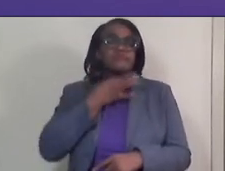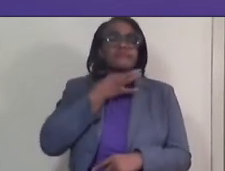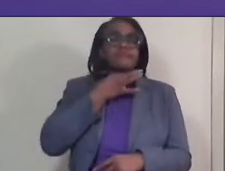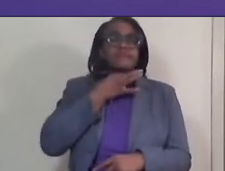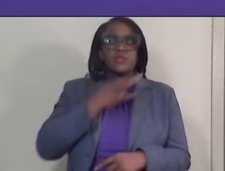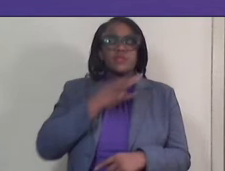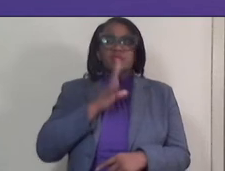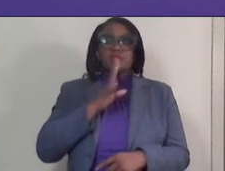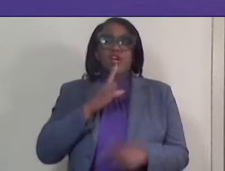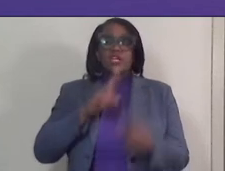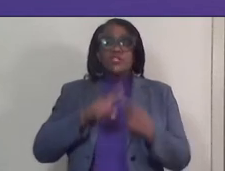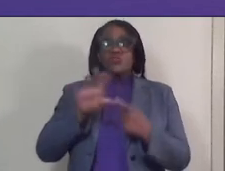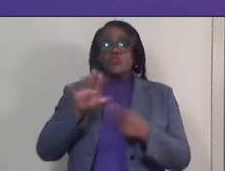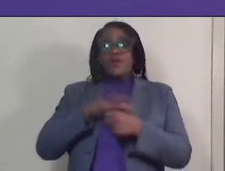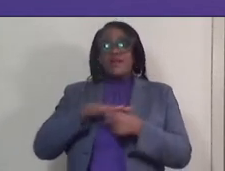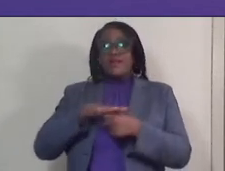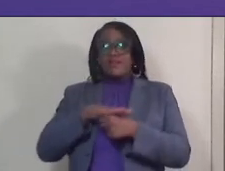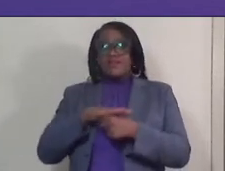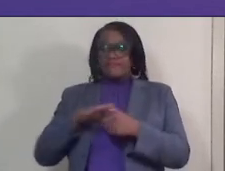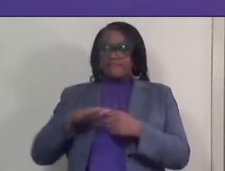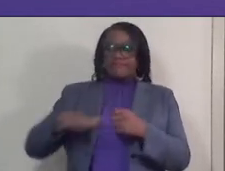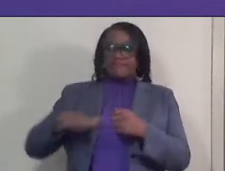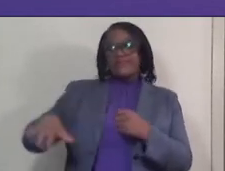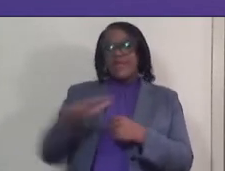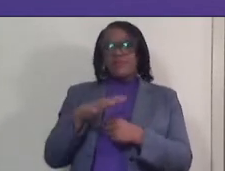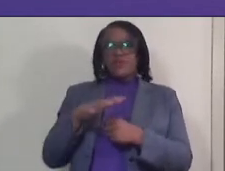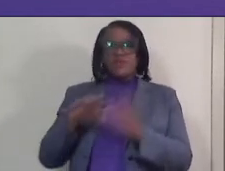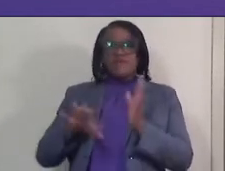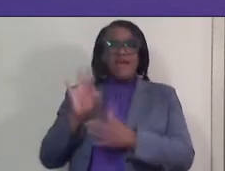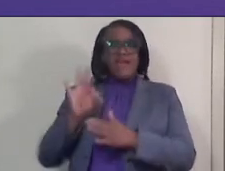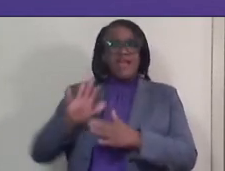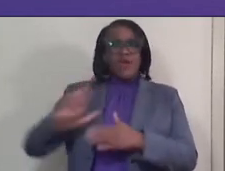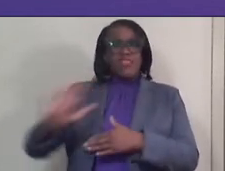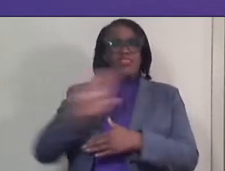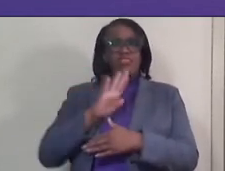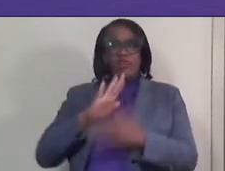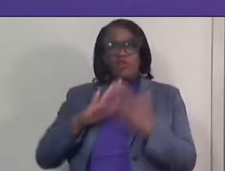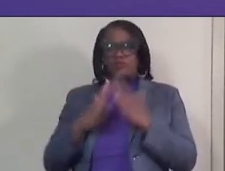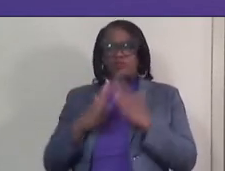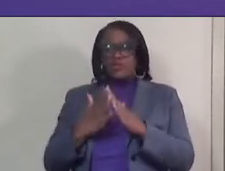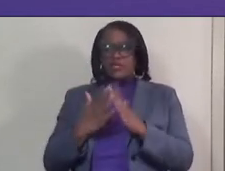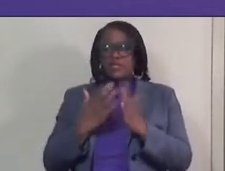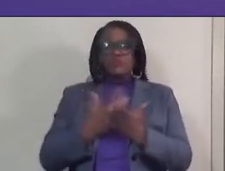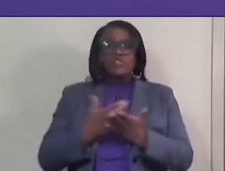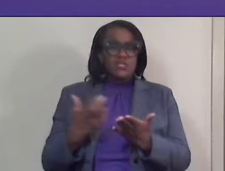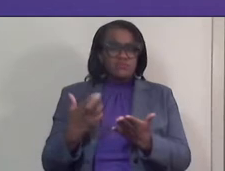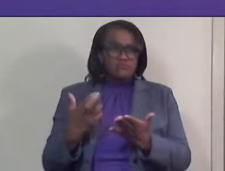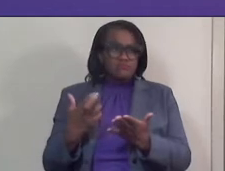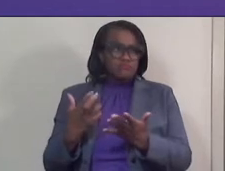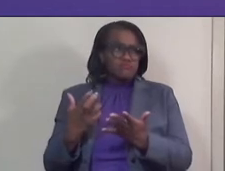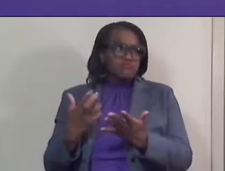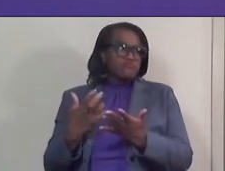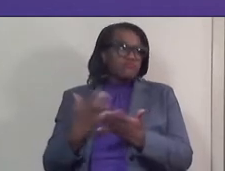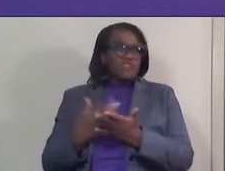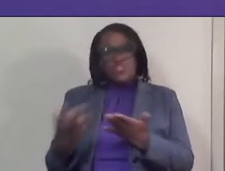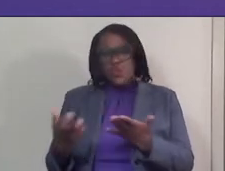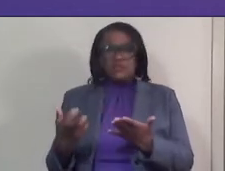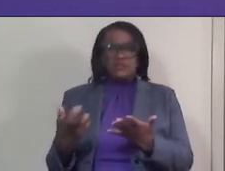to your neighbors and finding out about their community news sources will help you